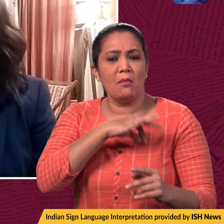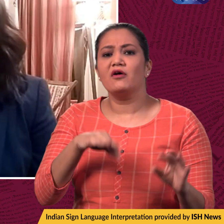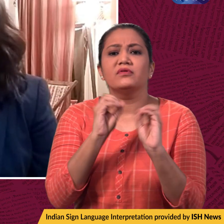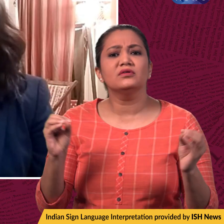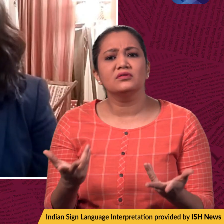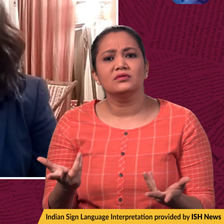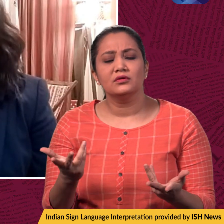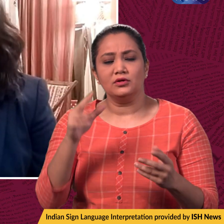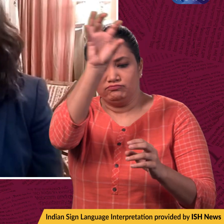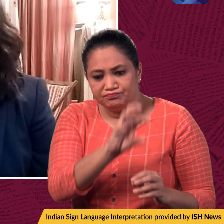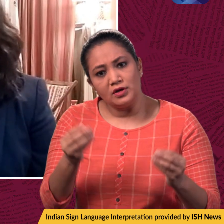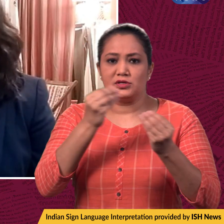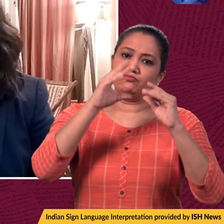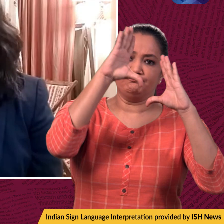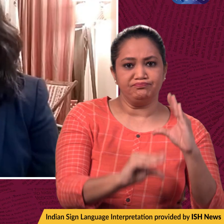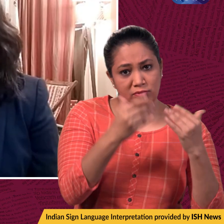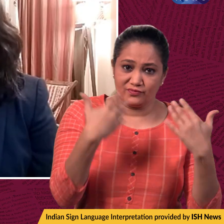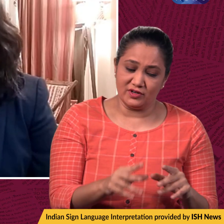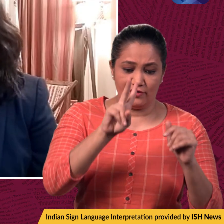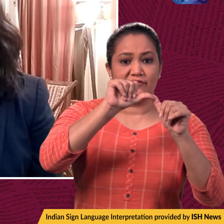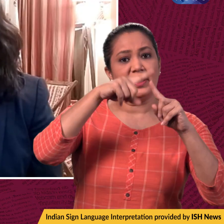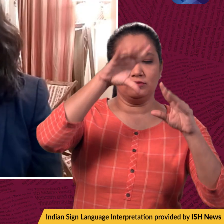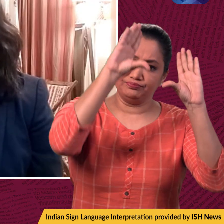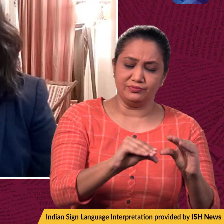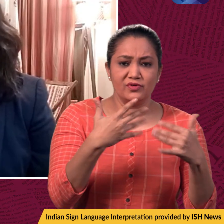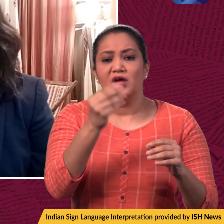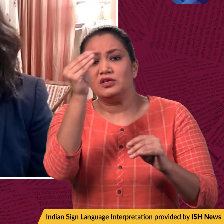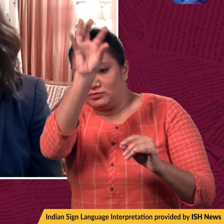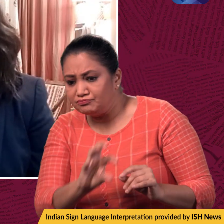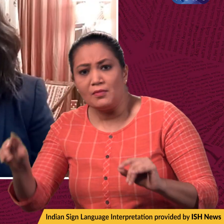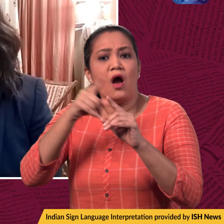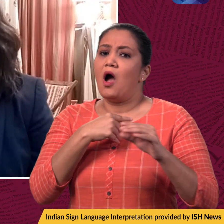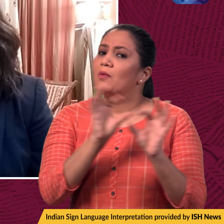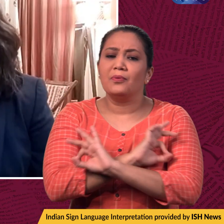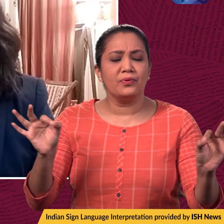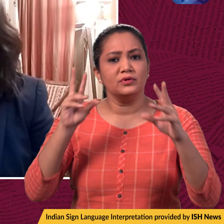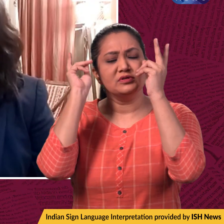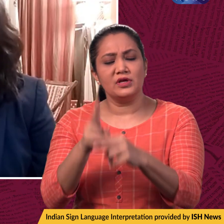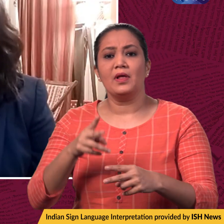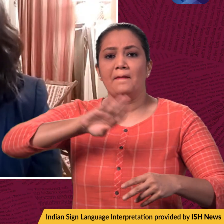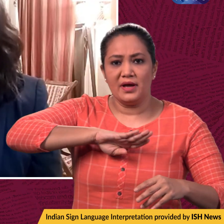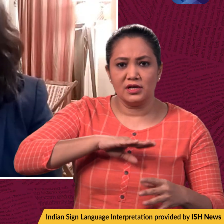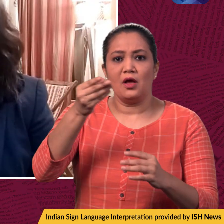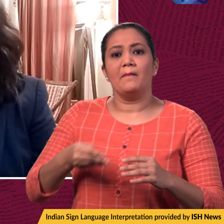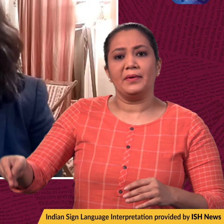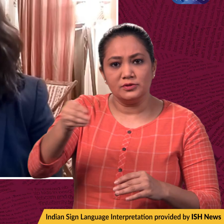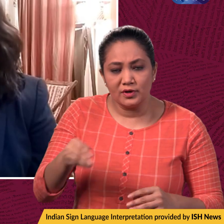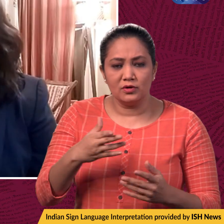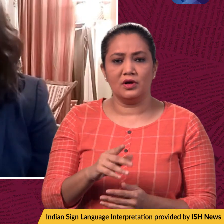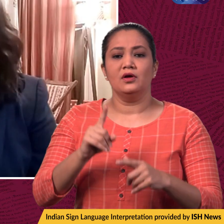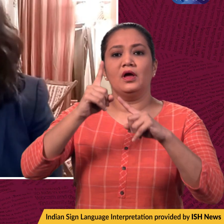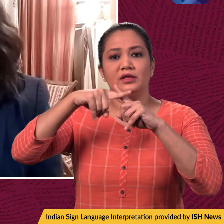quote, "Some states reduced taxes, but other states did not give any benefit. Many states such as Maharashtra, West